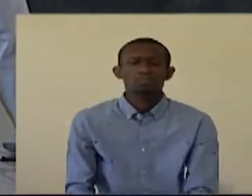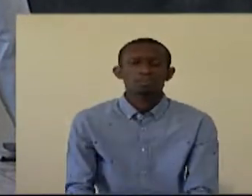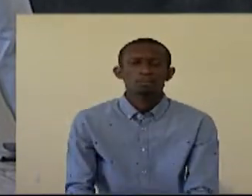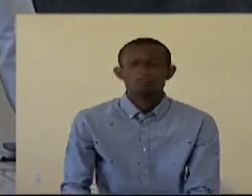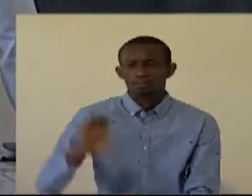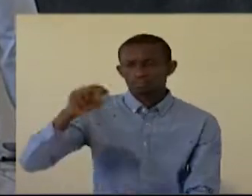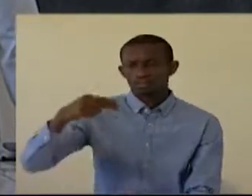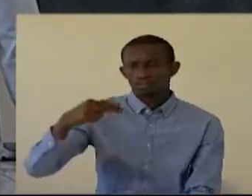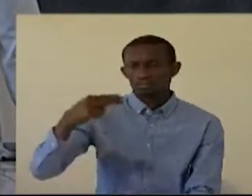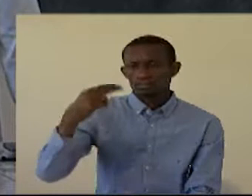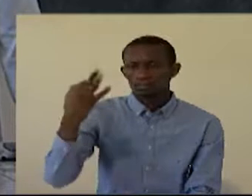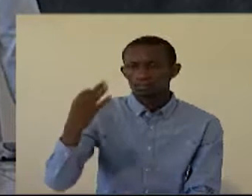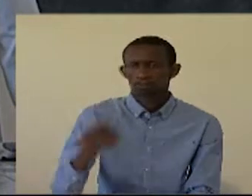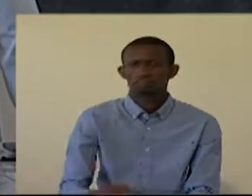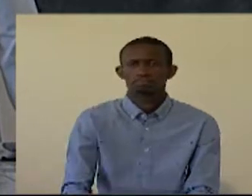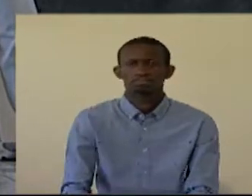CH3,